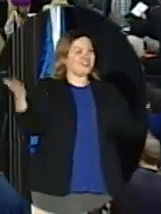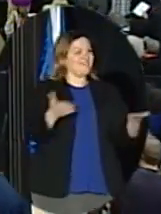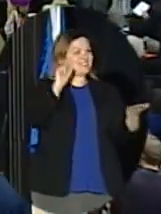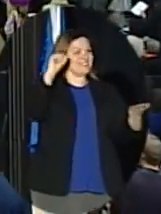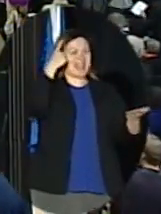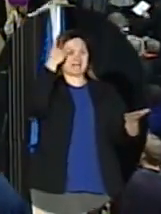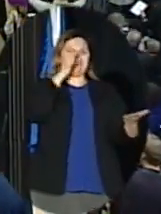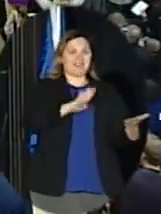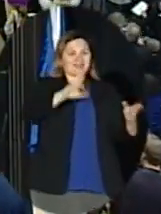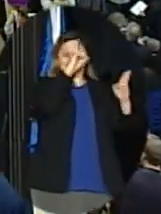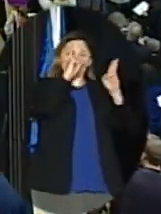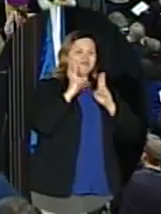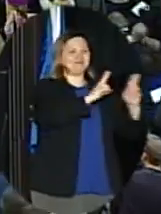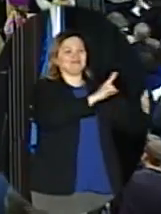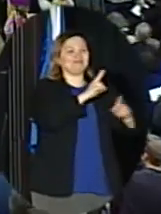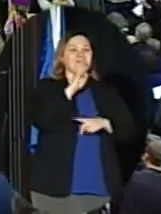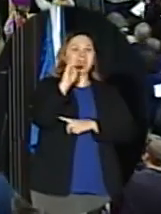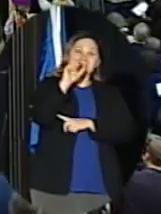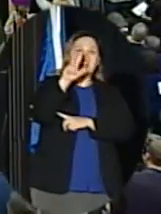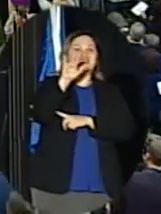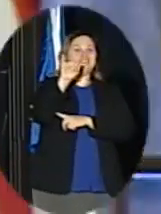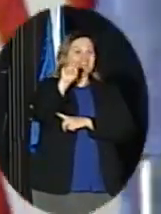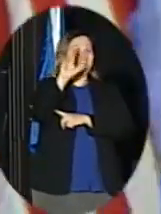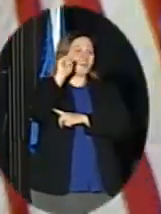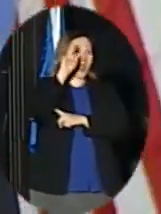Honorable Melvin Carter.